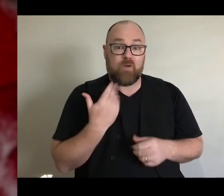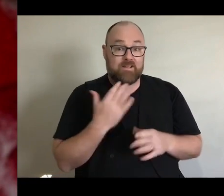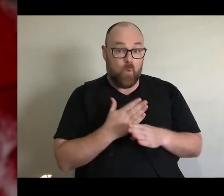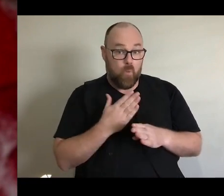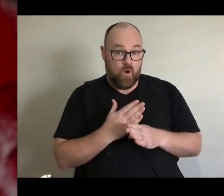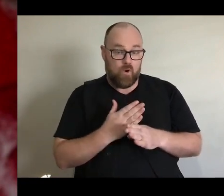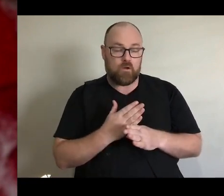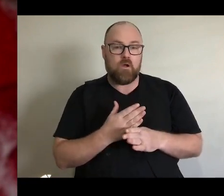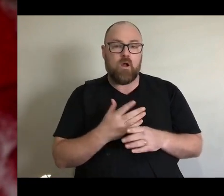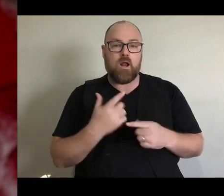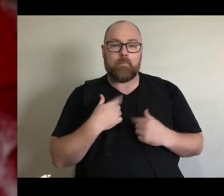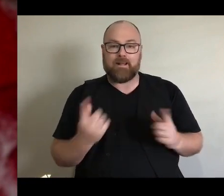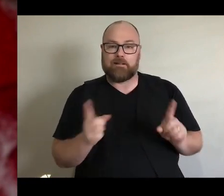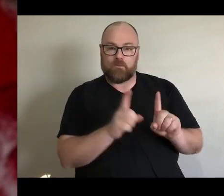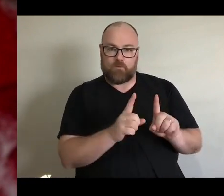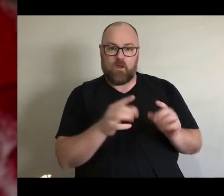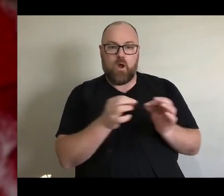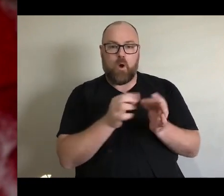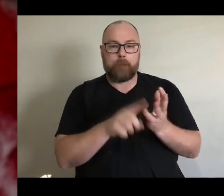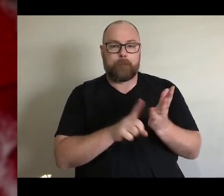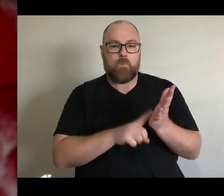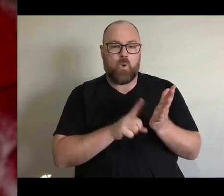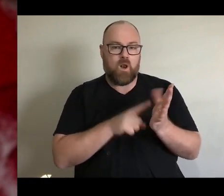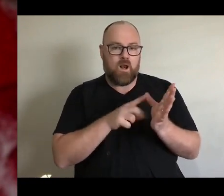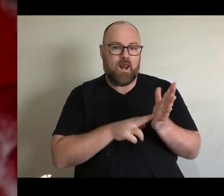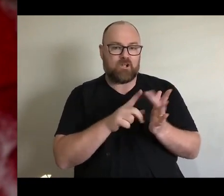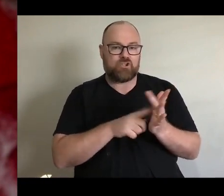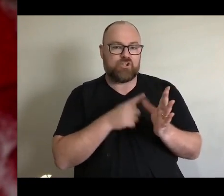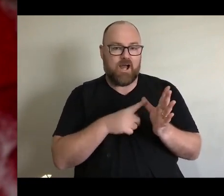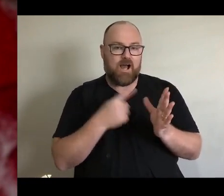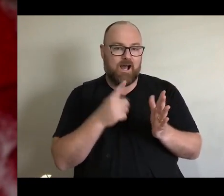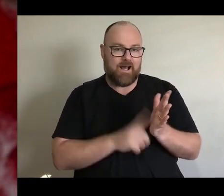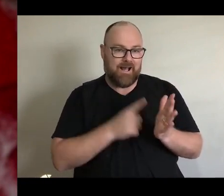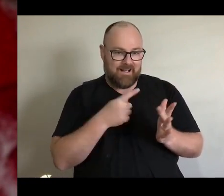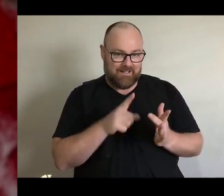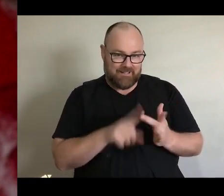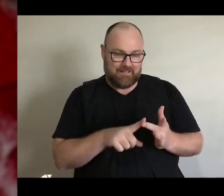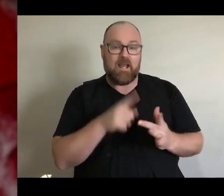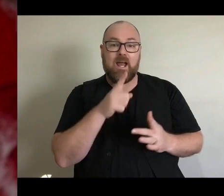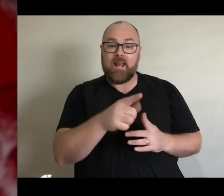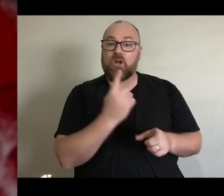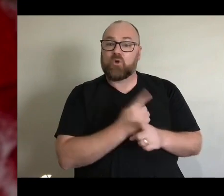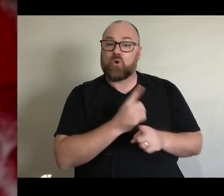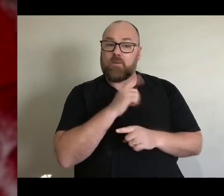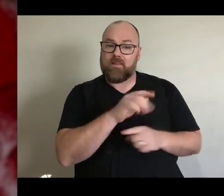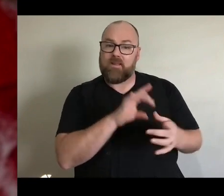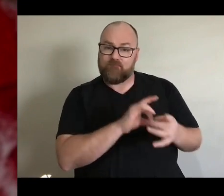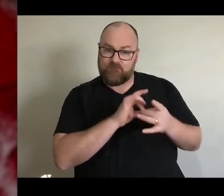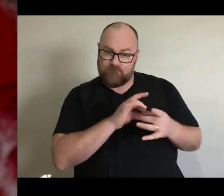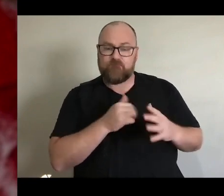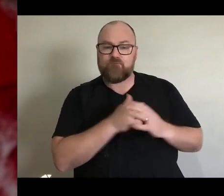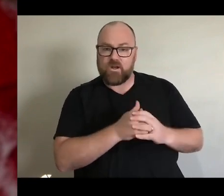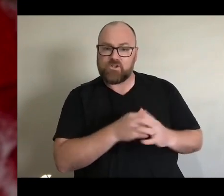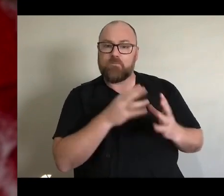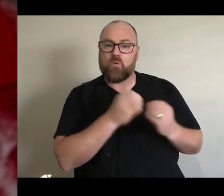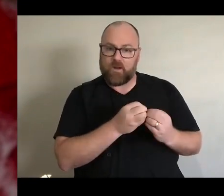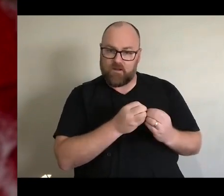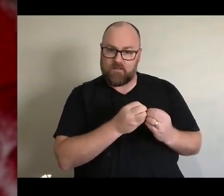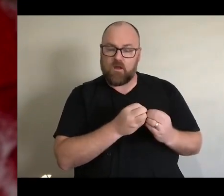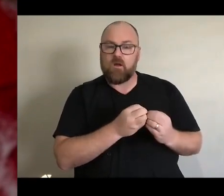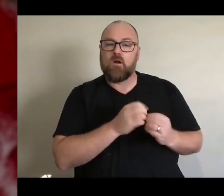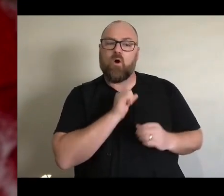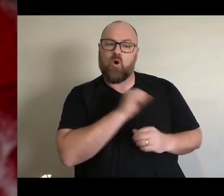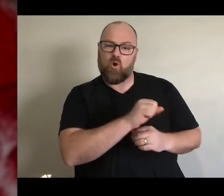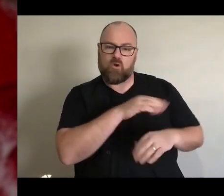the exhibition of Bulanjali and reflecting the profound friendship that she has developed during Forshoe's